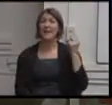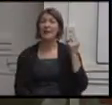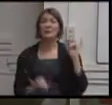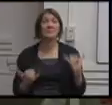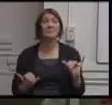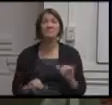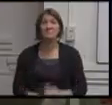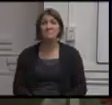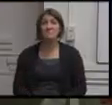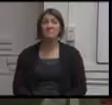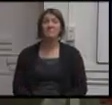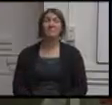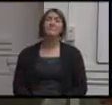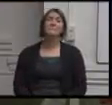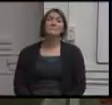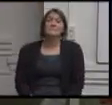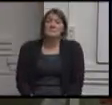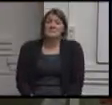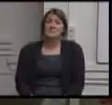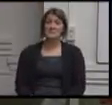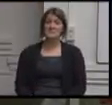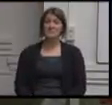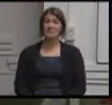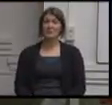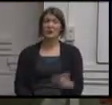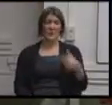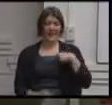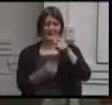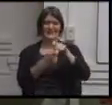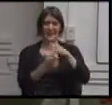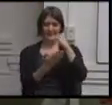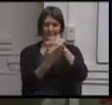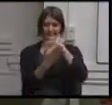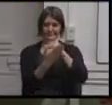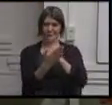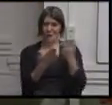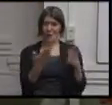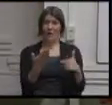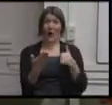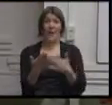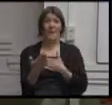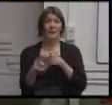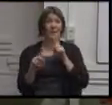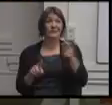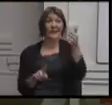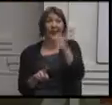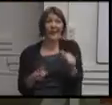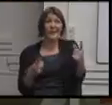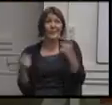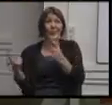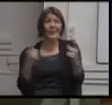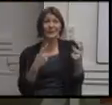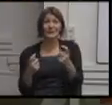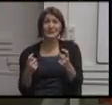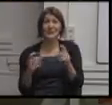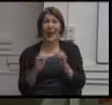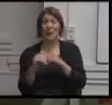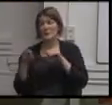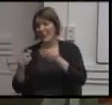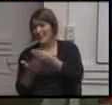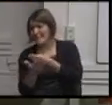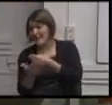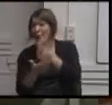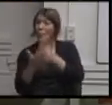in. And you have the details in front of you, and we're happy to answer any questions that you have about how we're going to be spending that